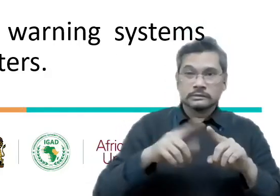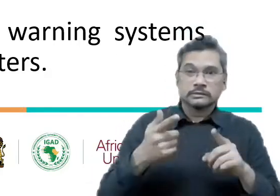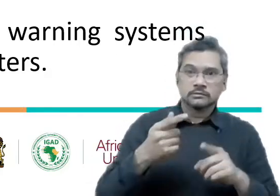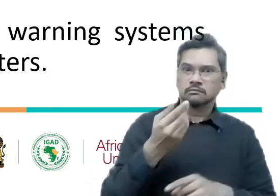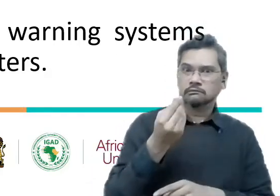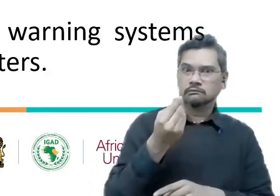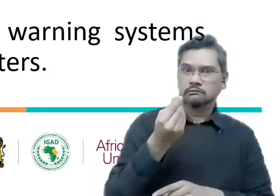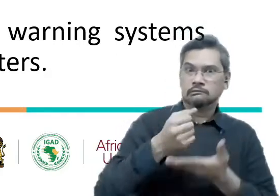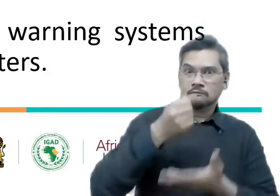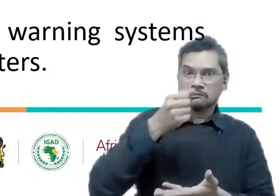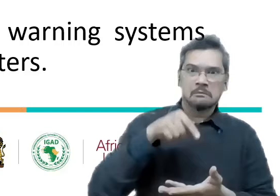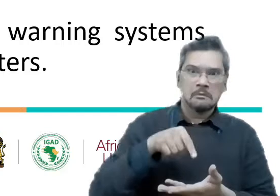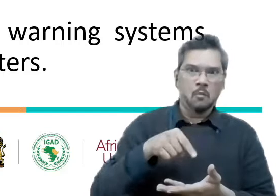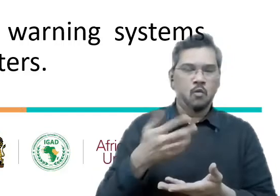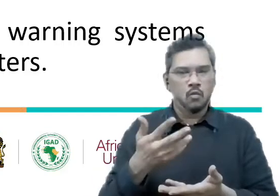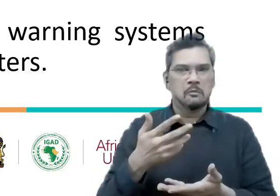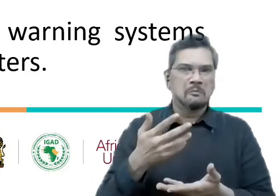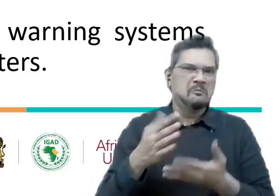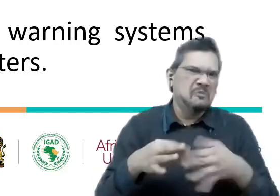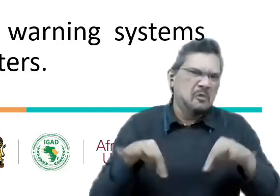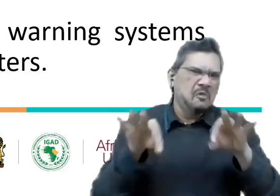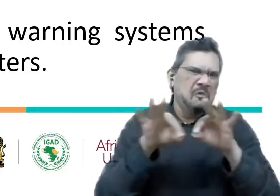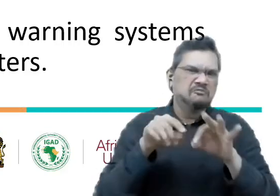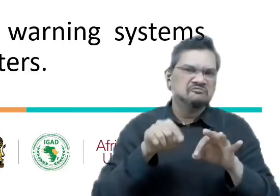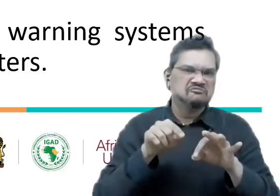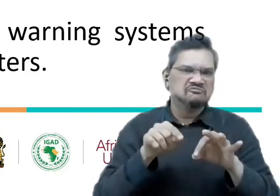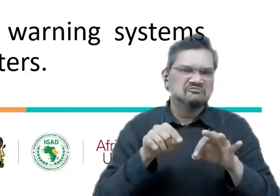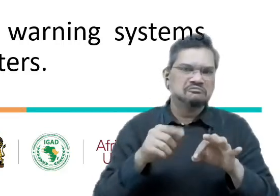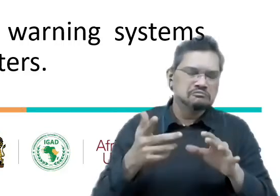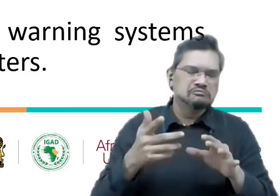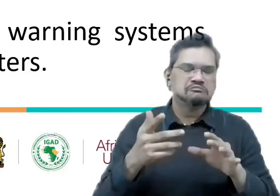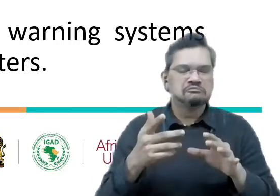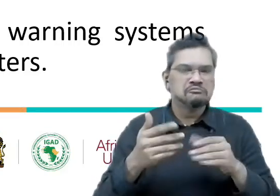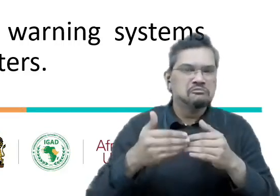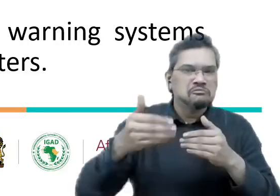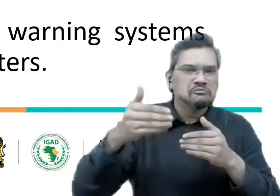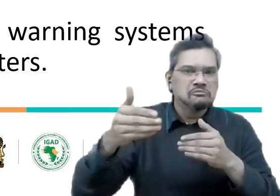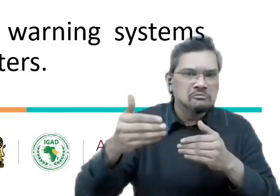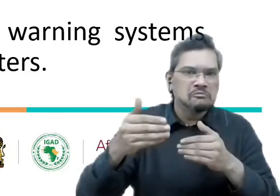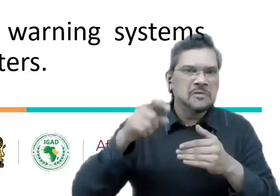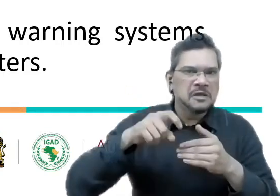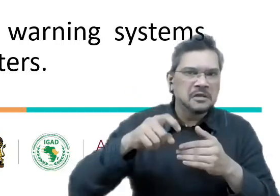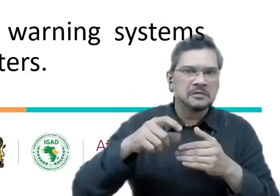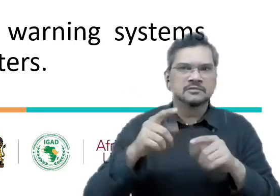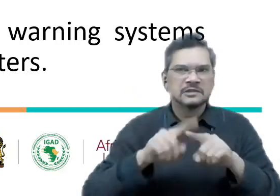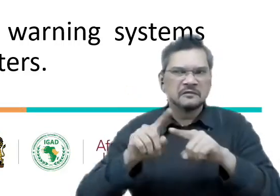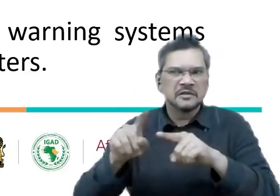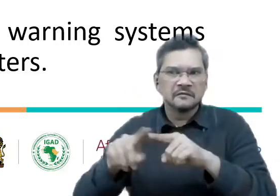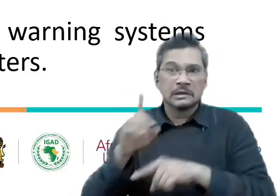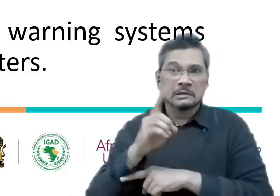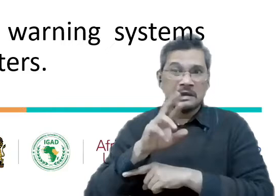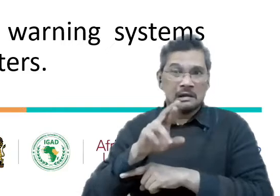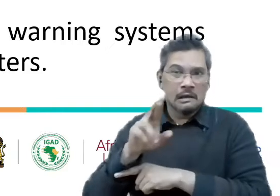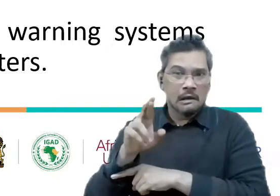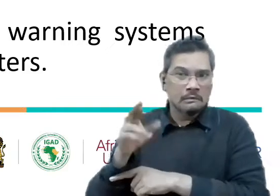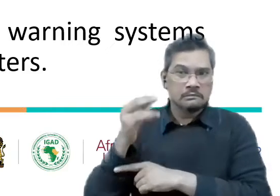component of broader DRR strategy. And communities have important indigenous knowledge. I think we have been talking of this topic over